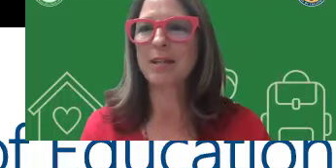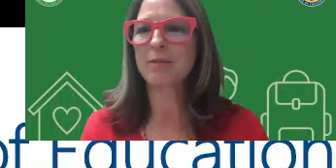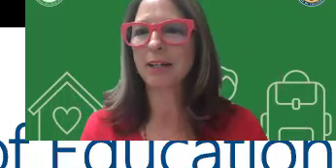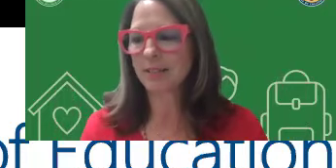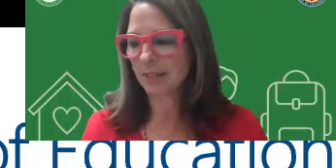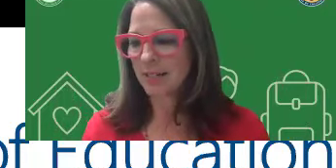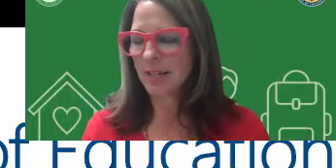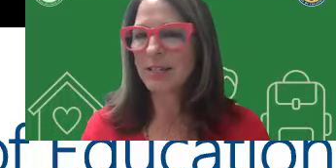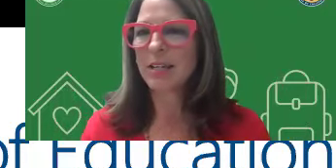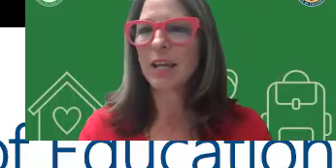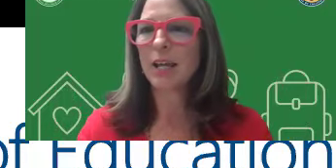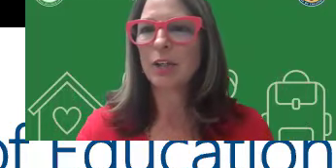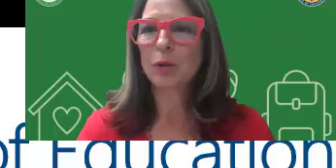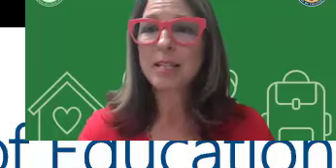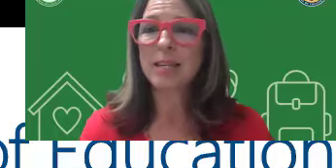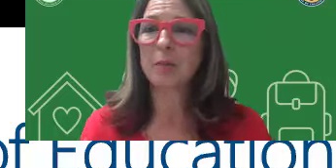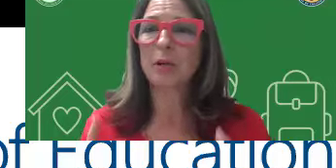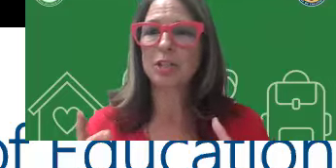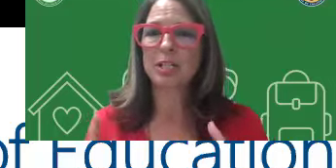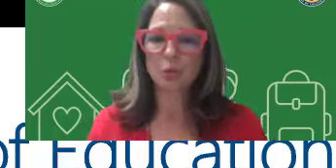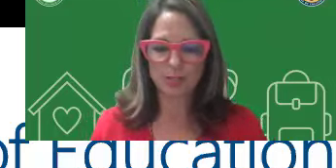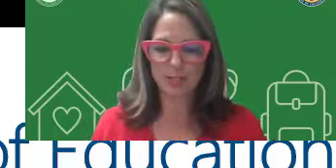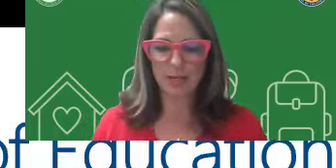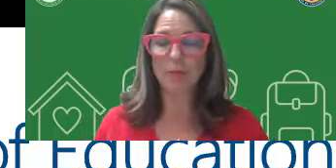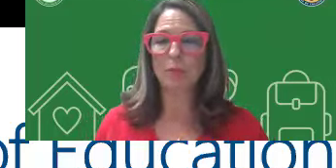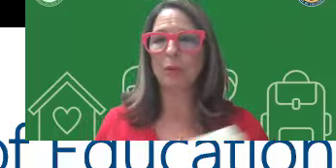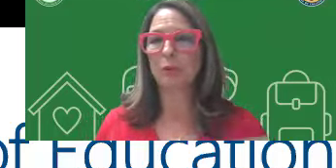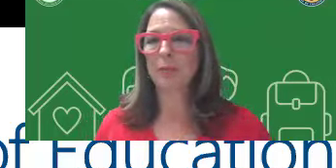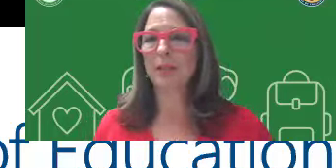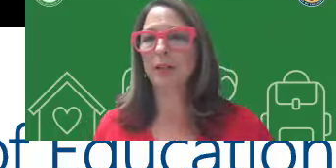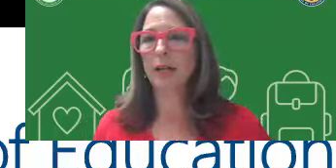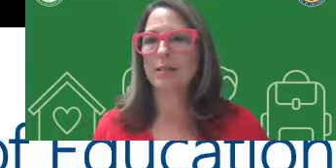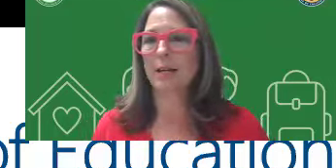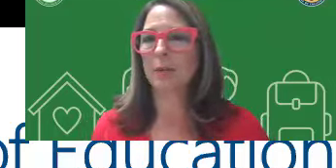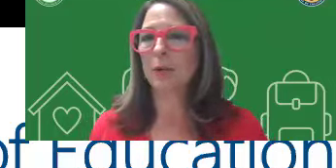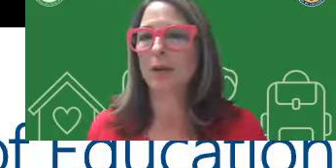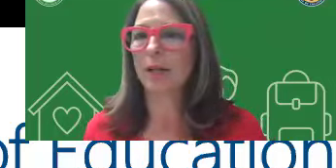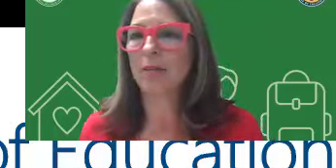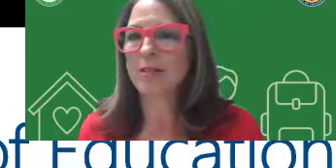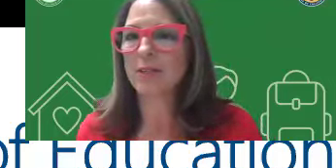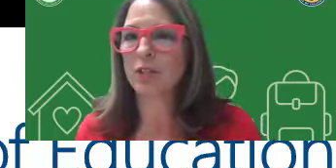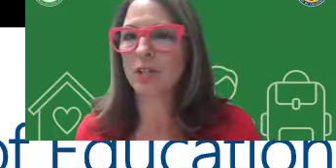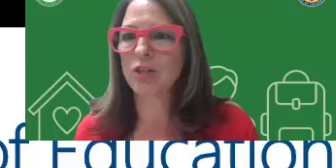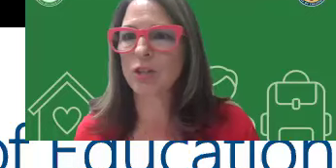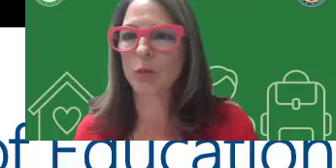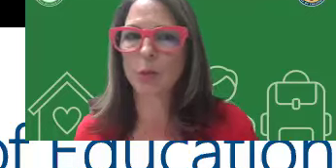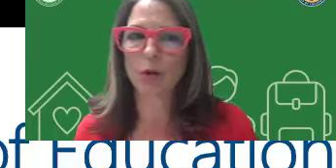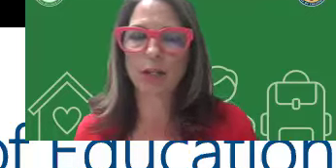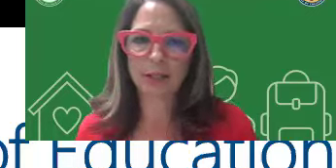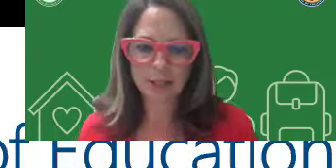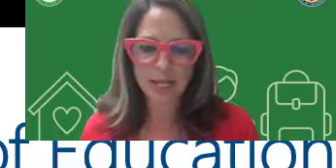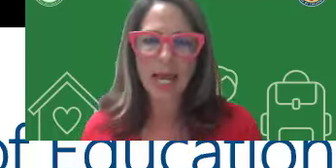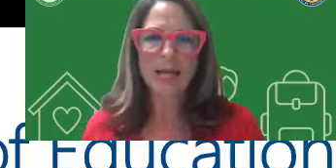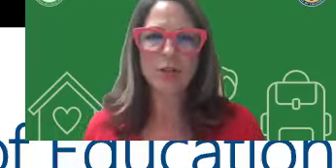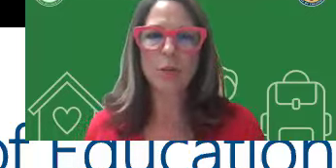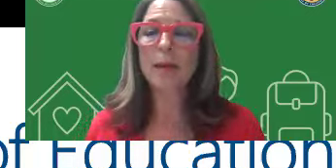Okay, I'm going to dive right into content. You heard me say that Project Teach was the name of the program here at the Sacramento County Office of Education that we